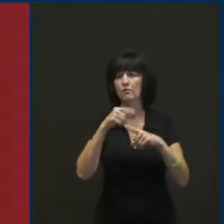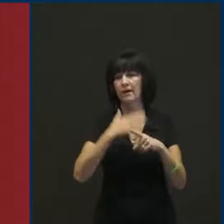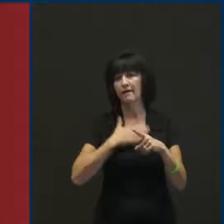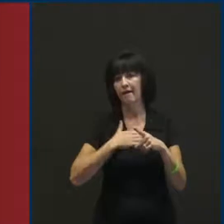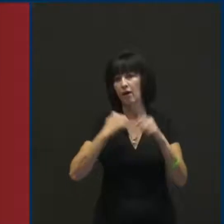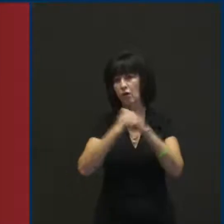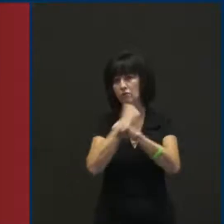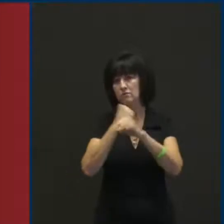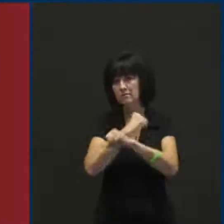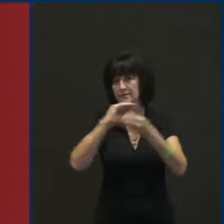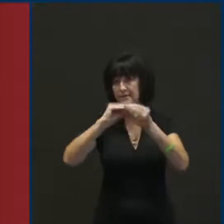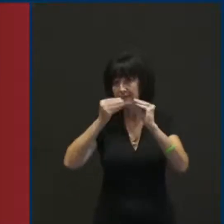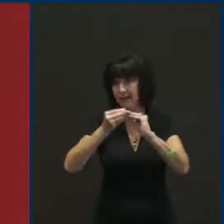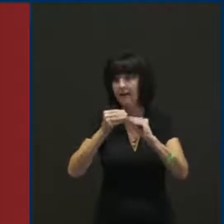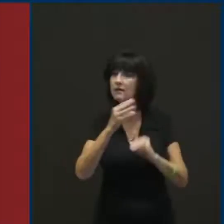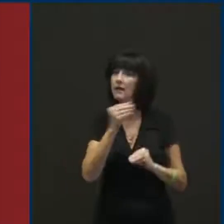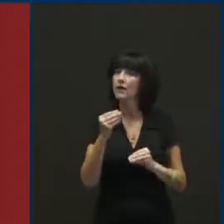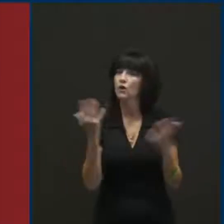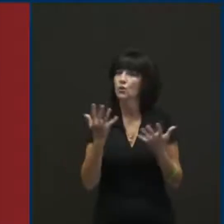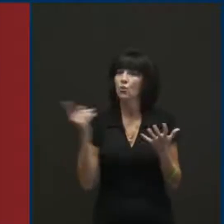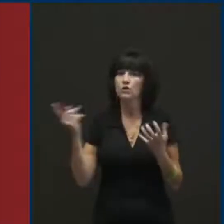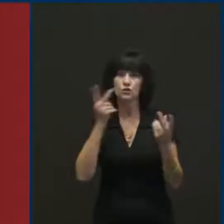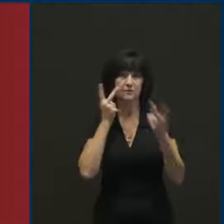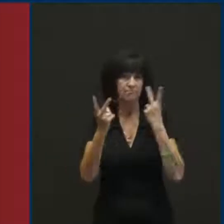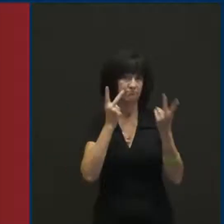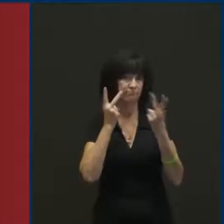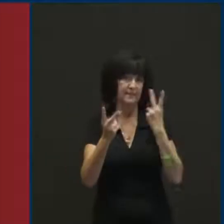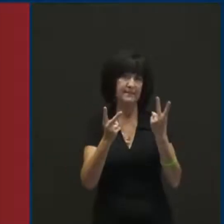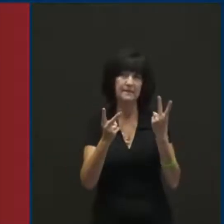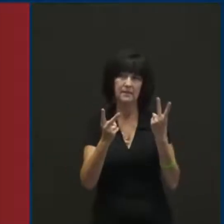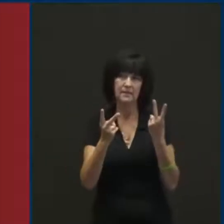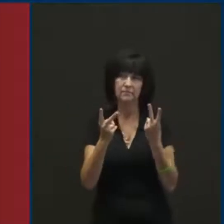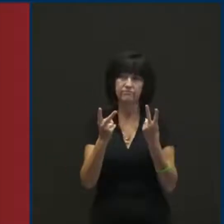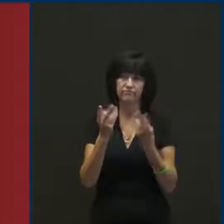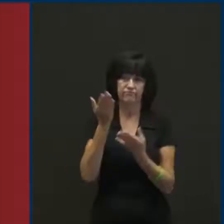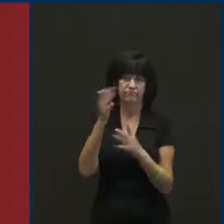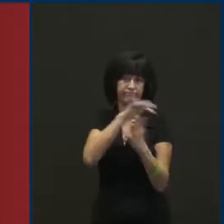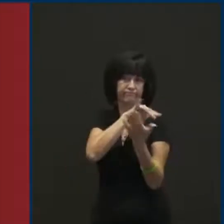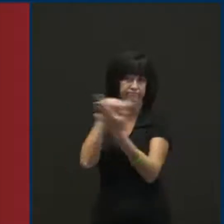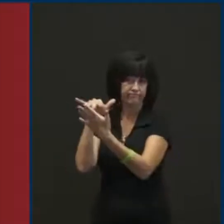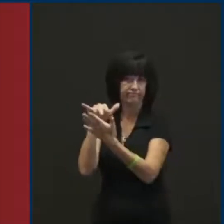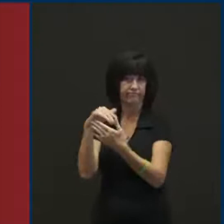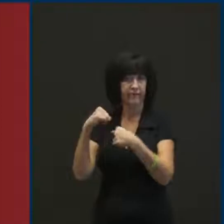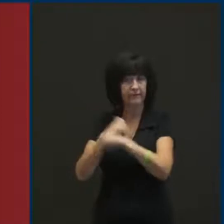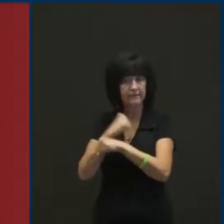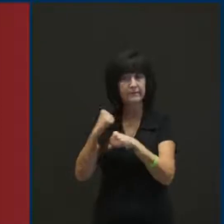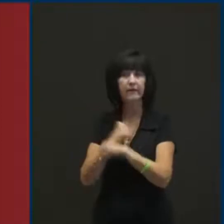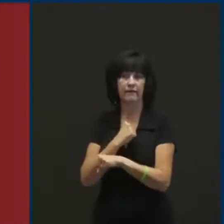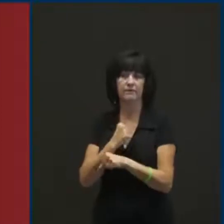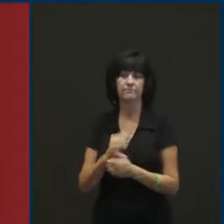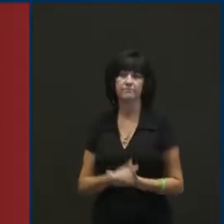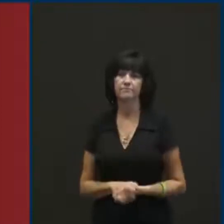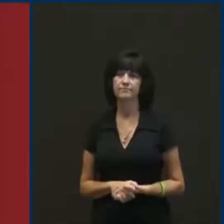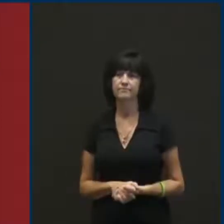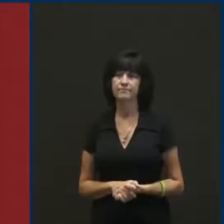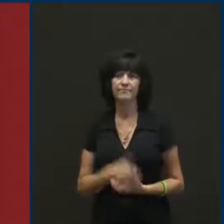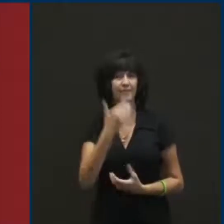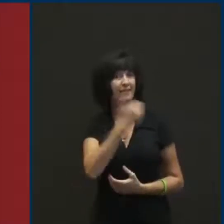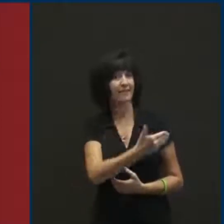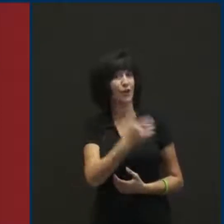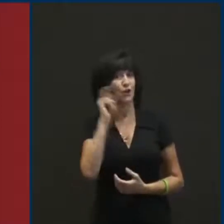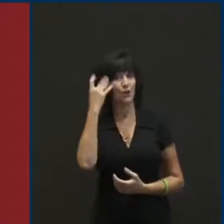the what she's seeing there in the data on a day-to-day basis. Thank you, Dr. Rattay. Great, thanks so much,